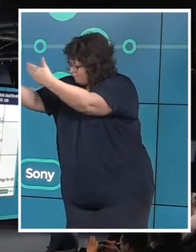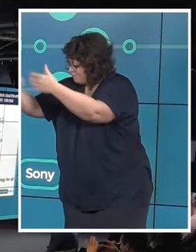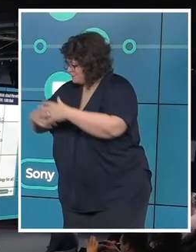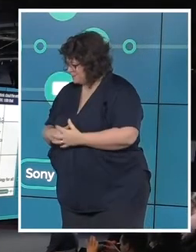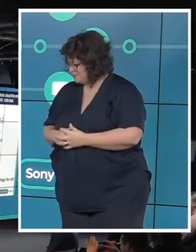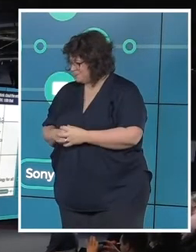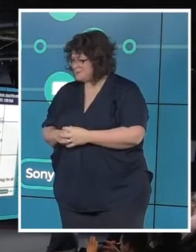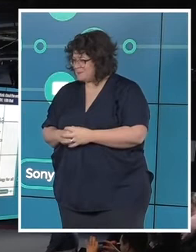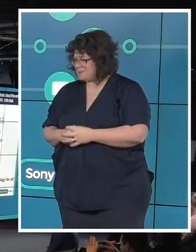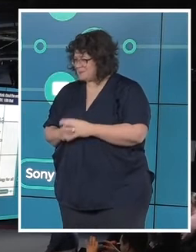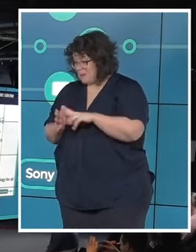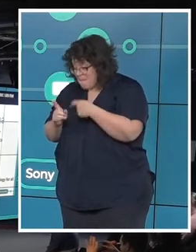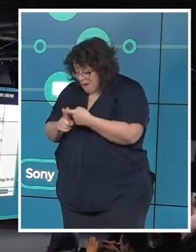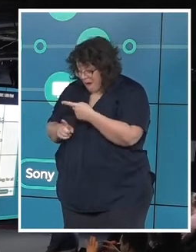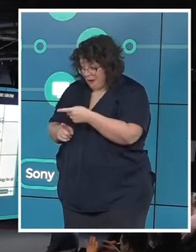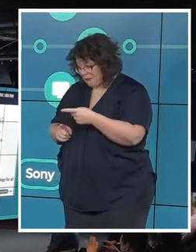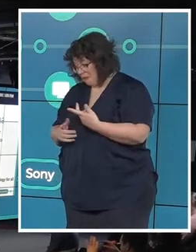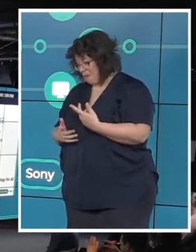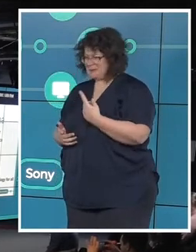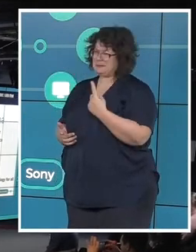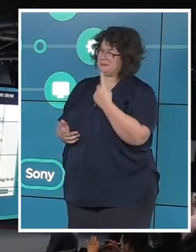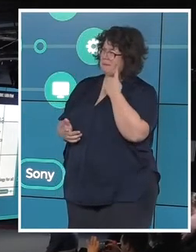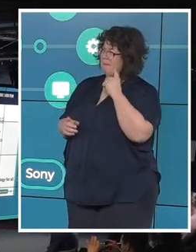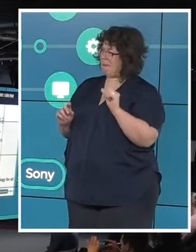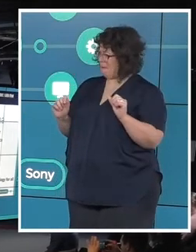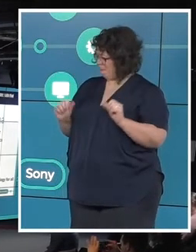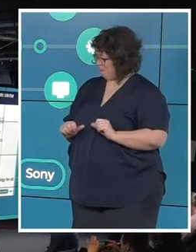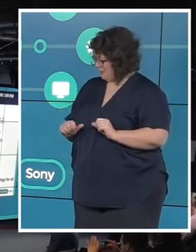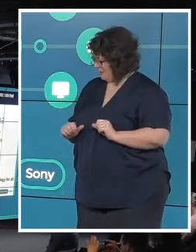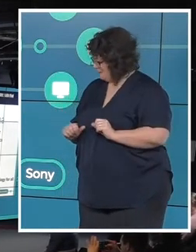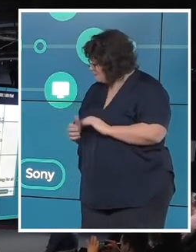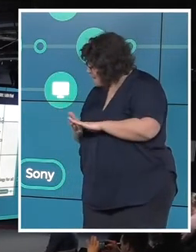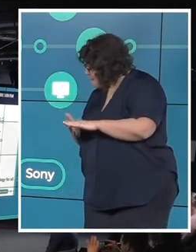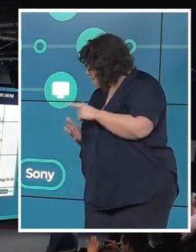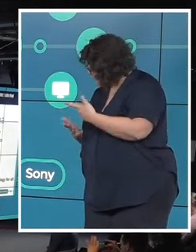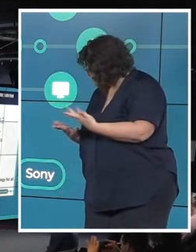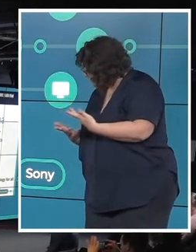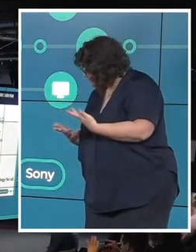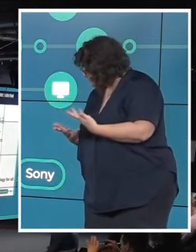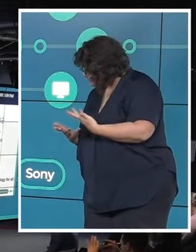where are you going to start?